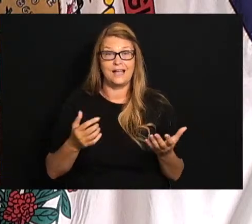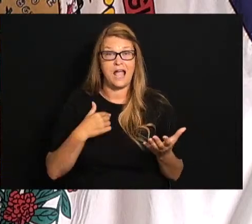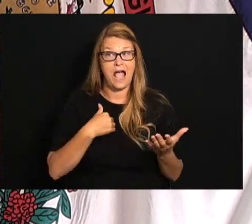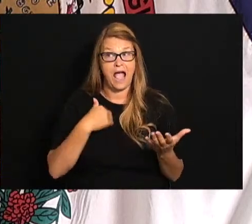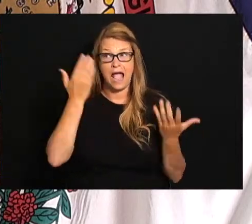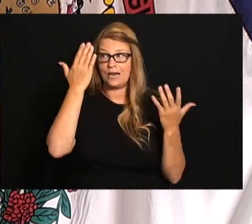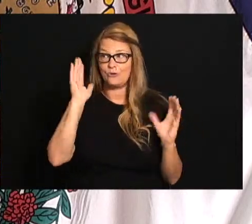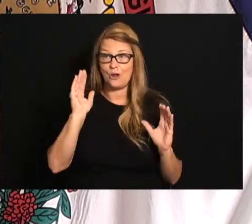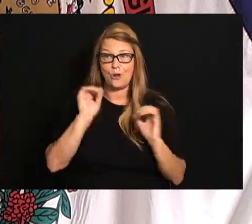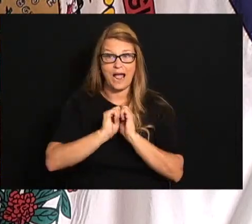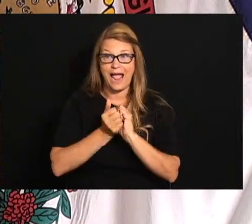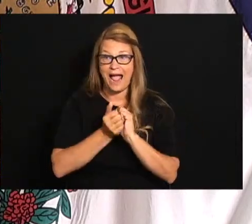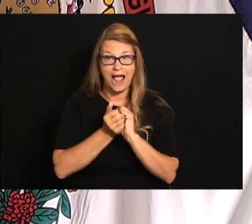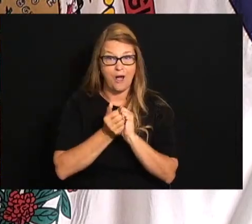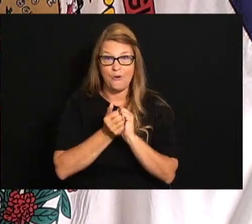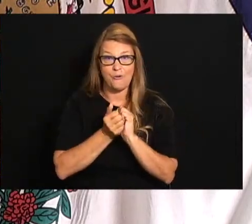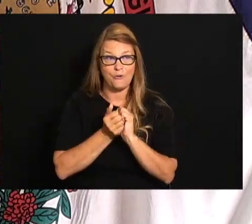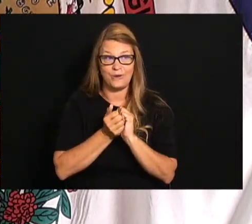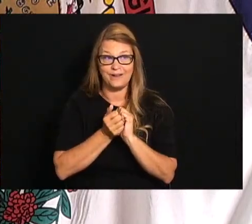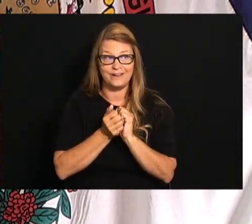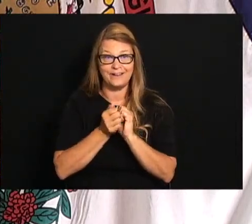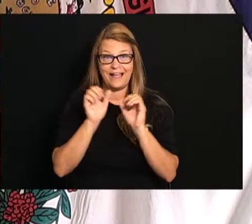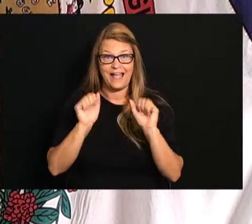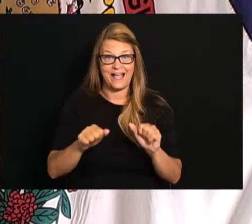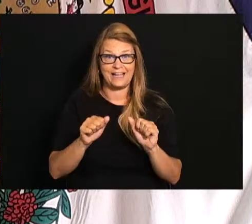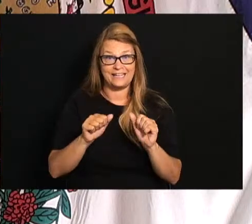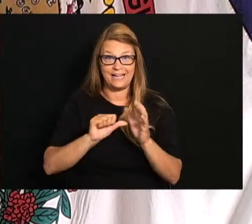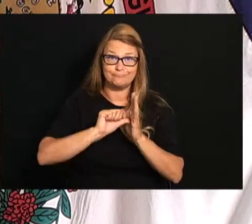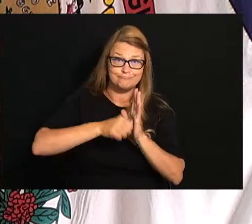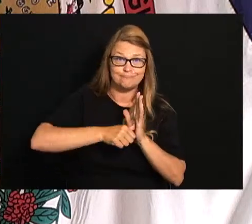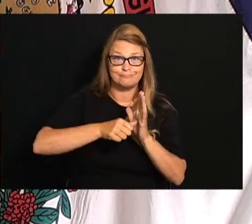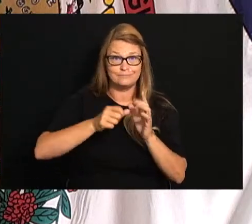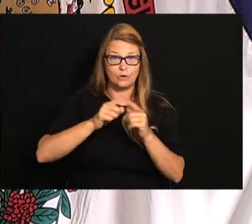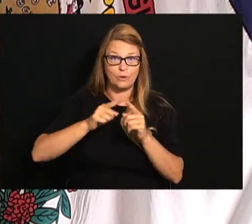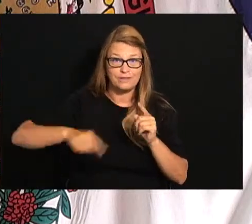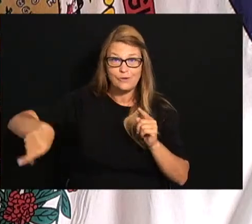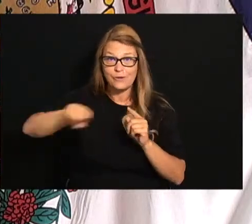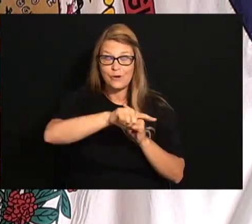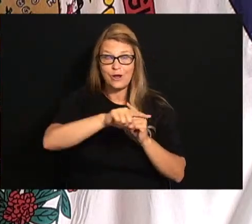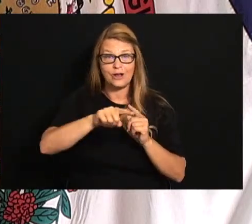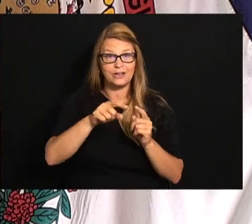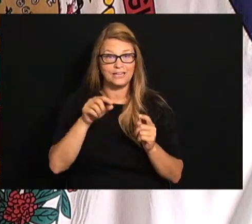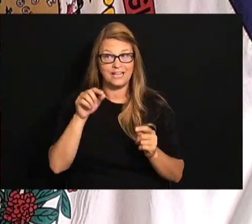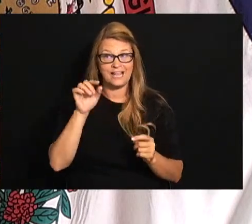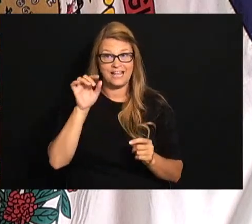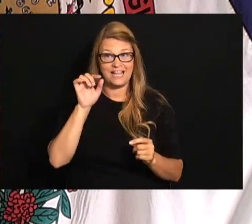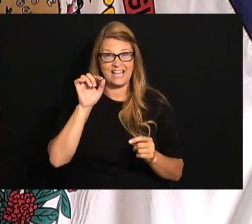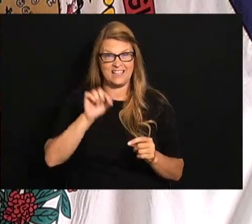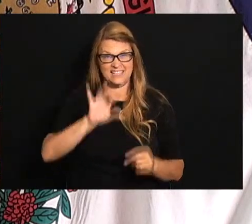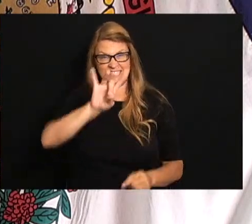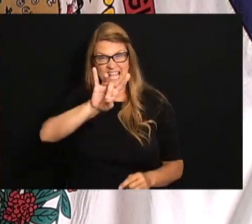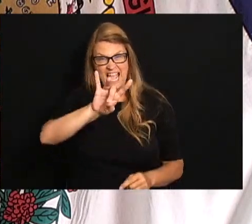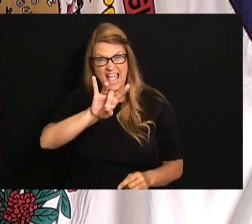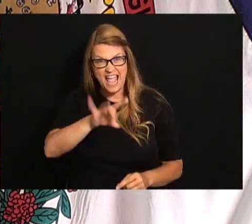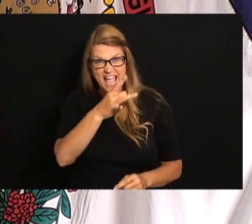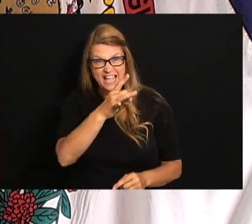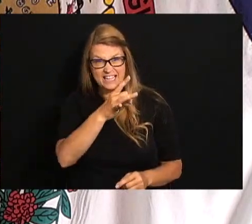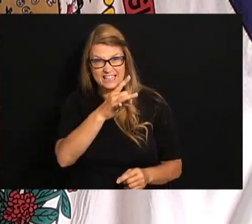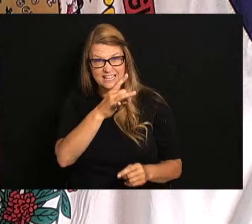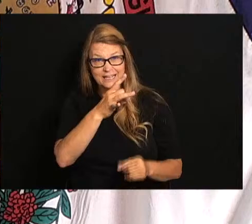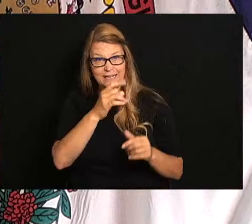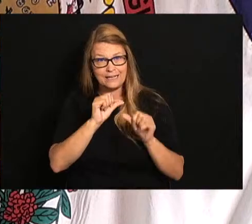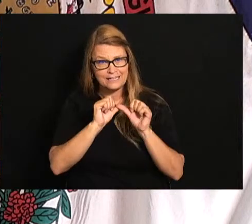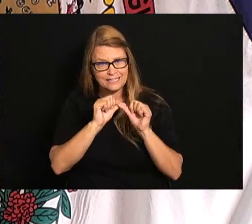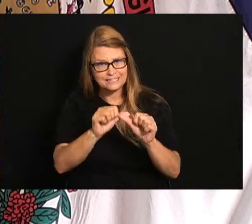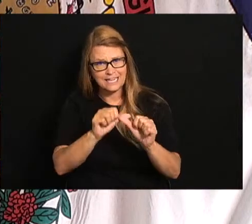know how to say this and everything. You know, we talk about this stuff all the time. This is 8 consecutive state